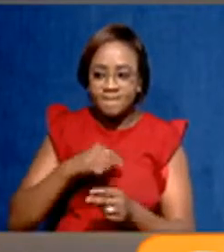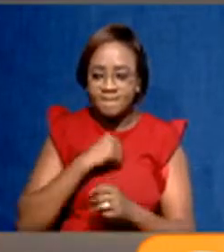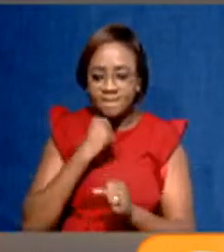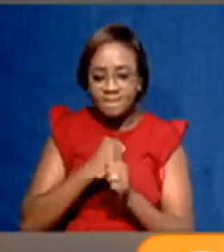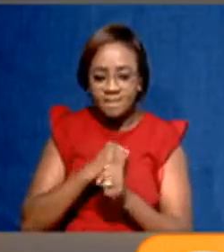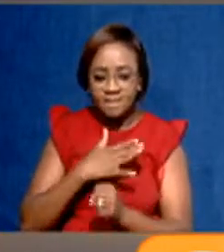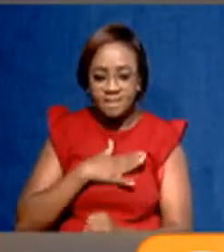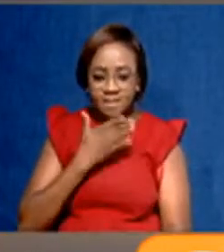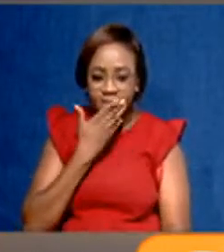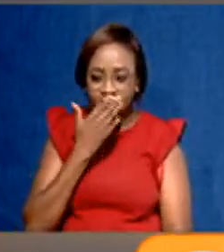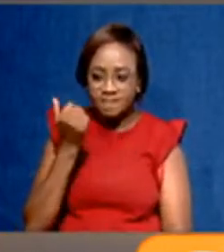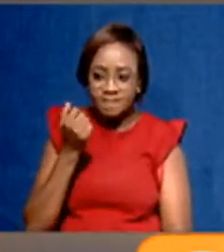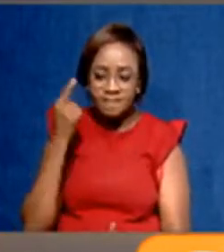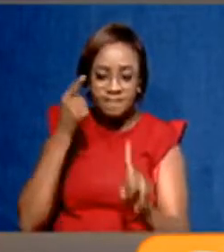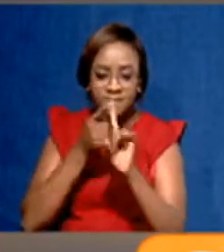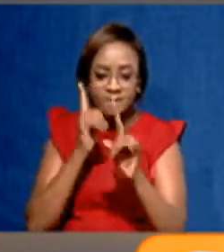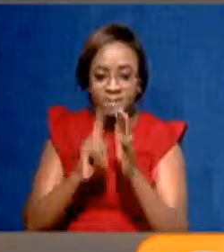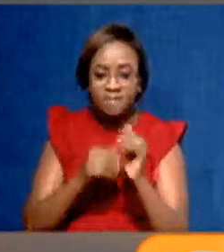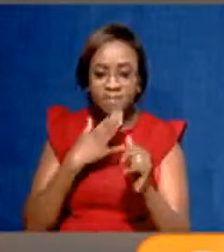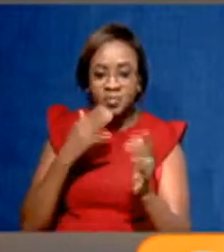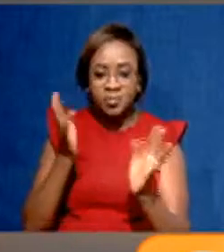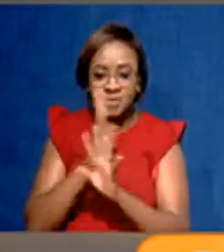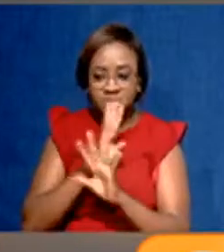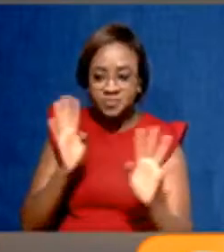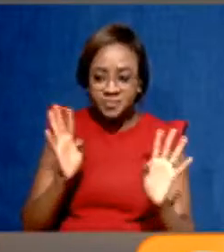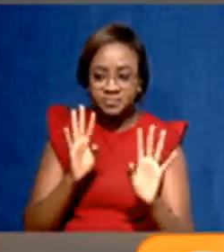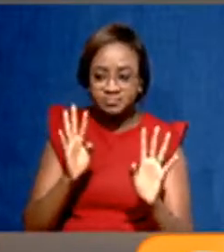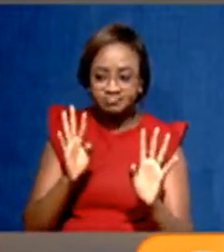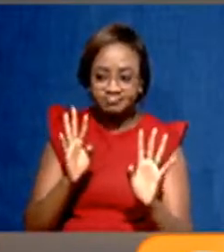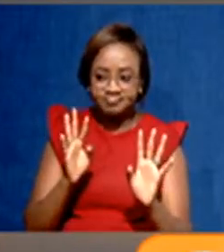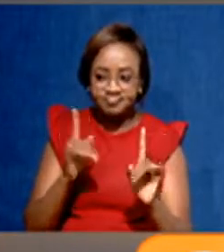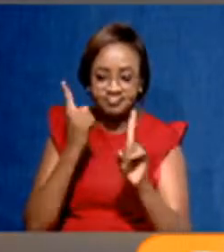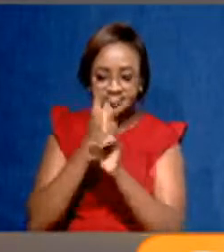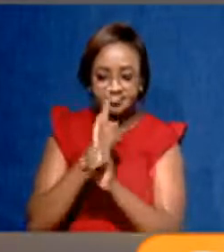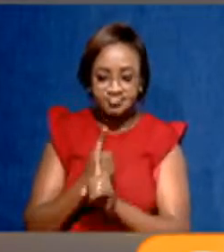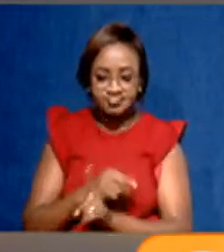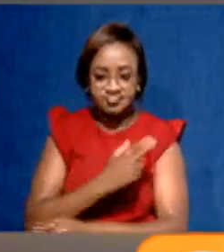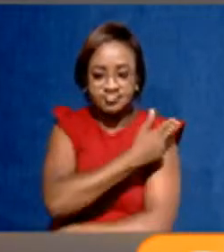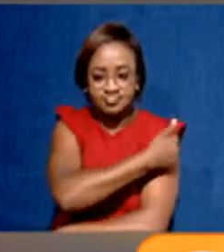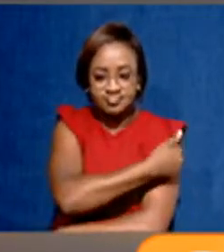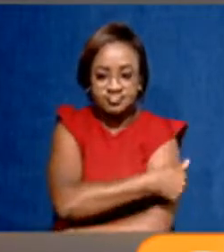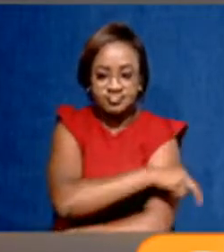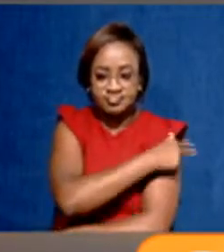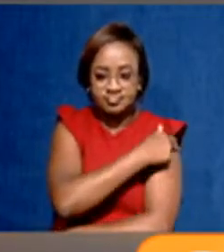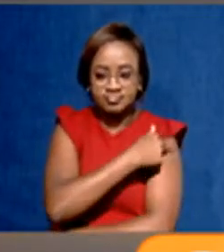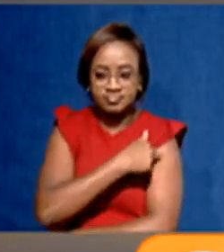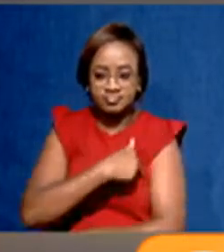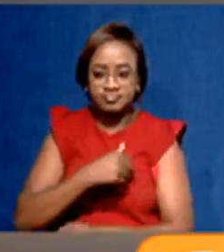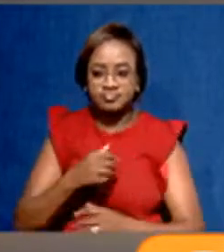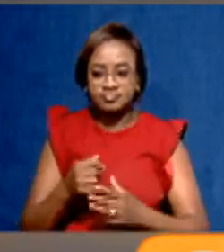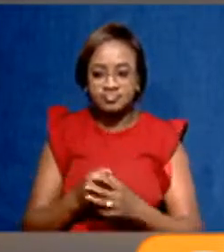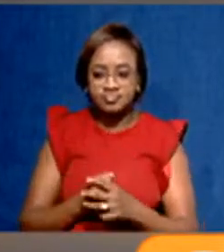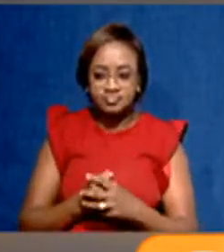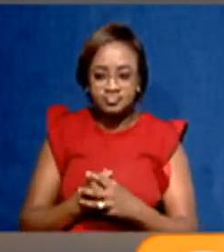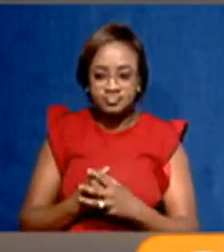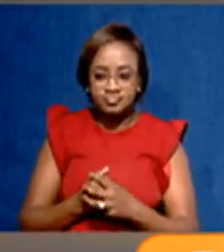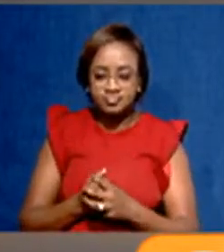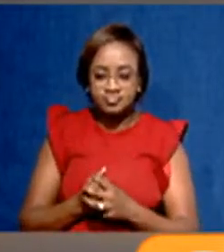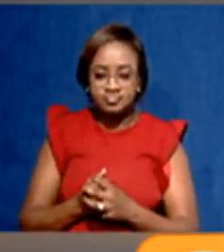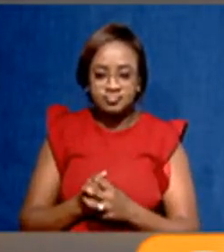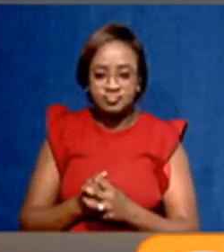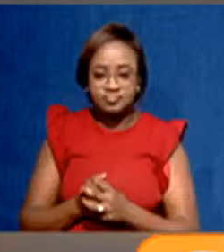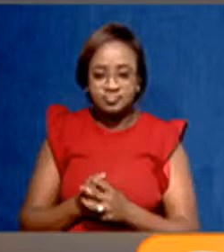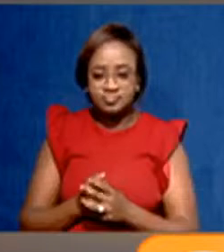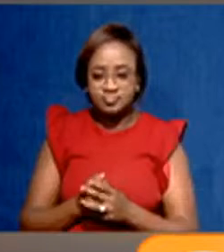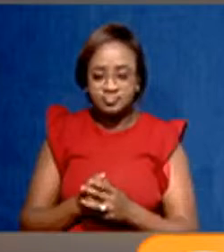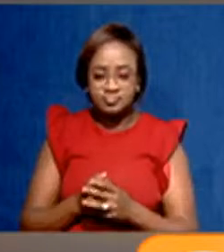best also to finish various hospitals that we are currently building to ease up the pressure in